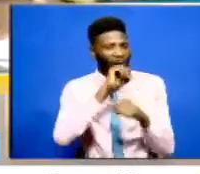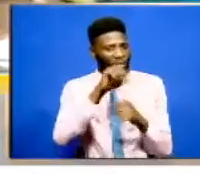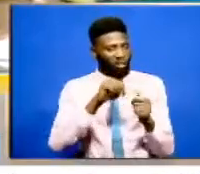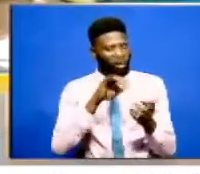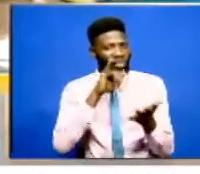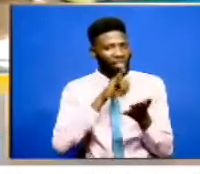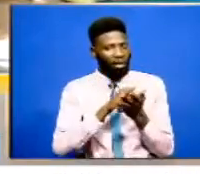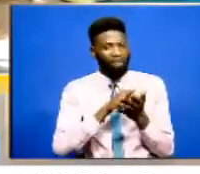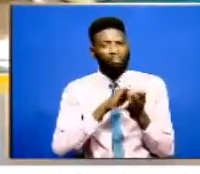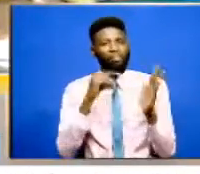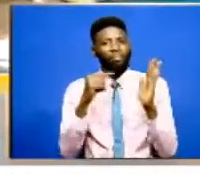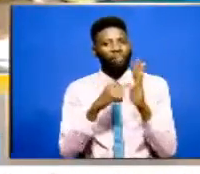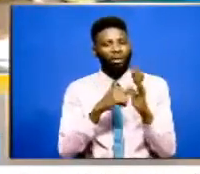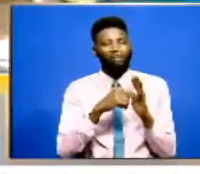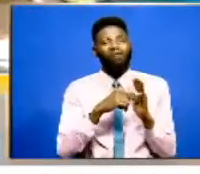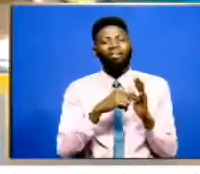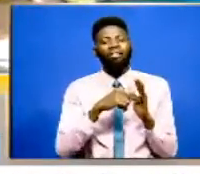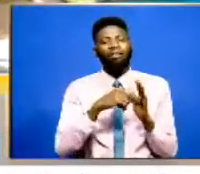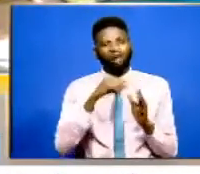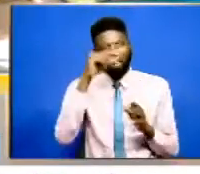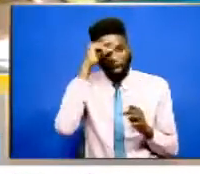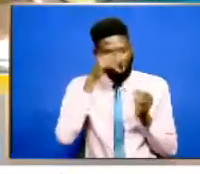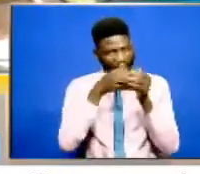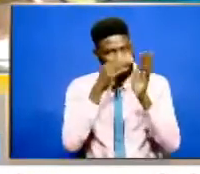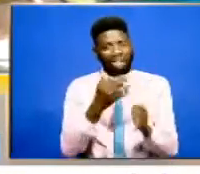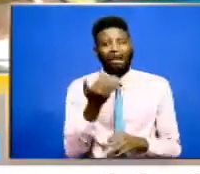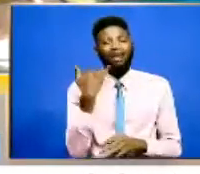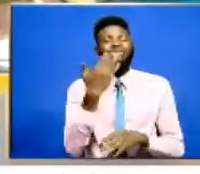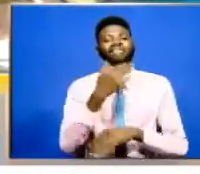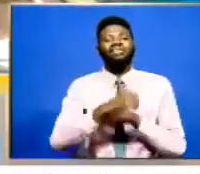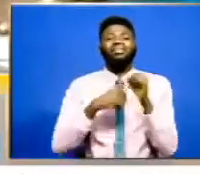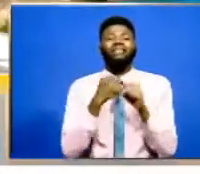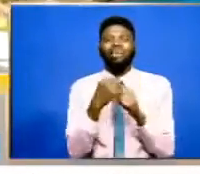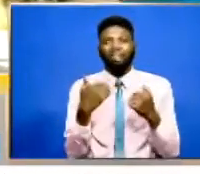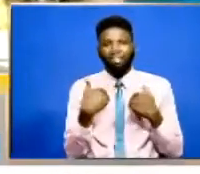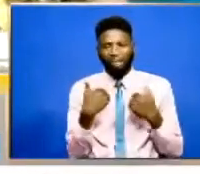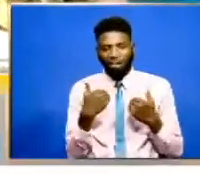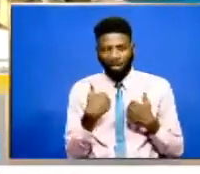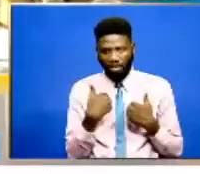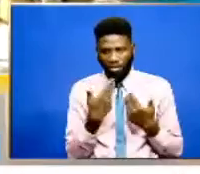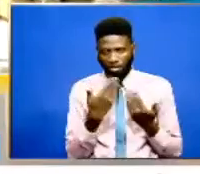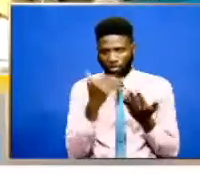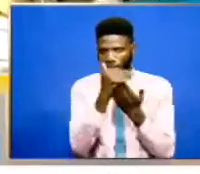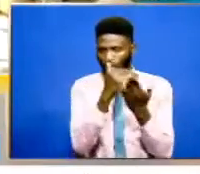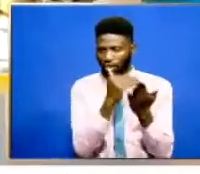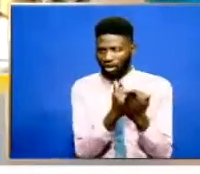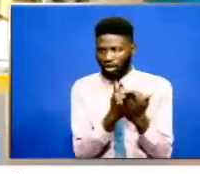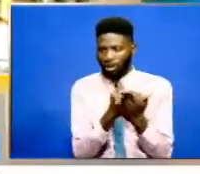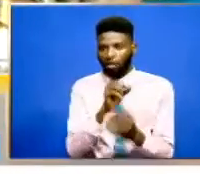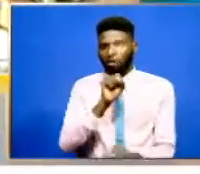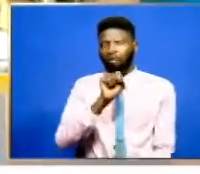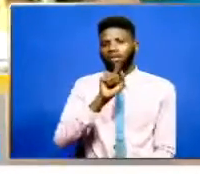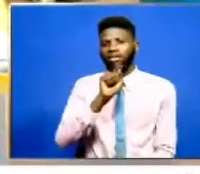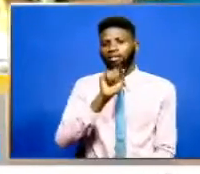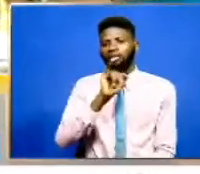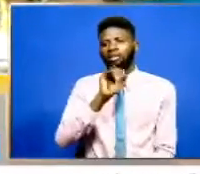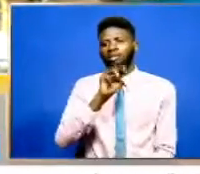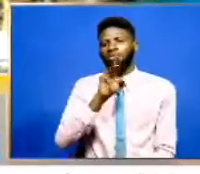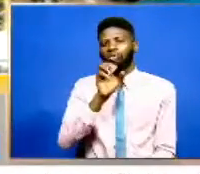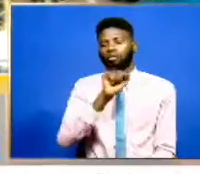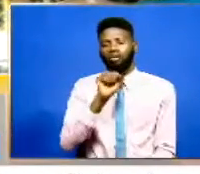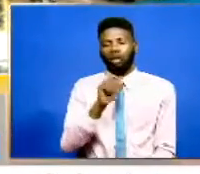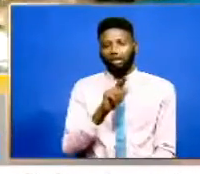green stimulus program. Can you kindly comment on it? No, we didn't have a